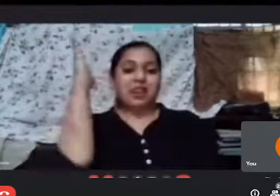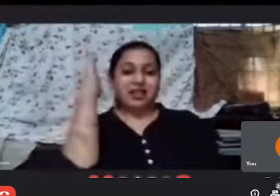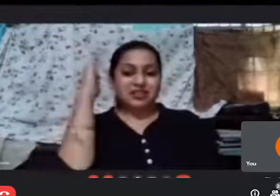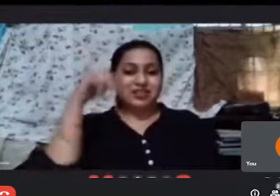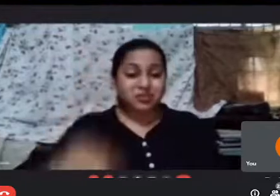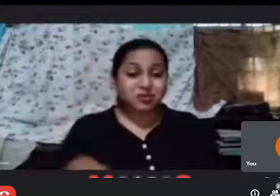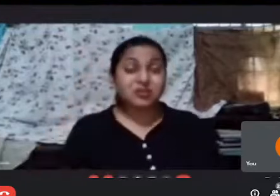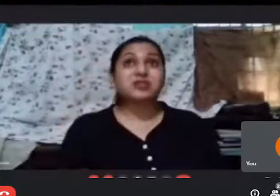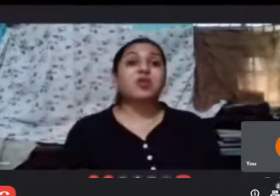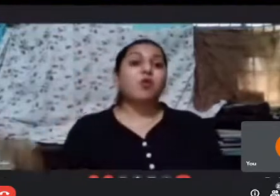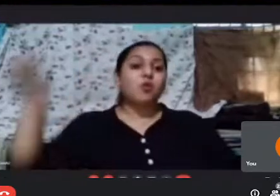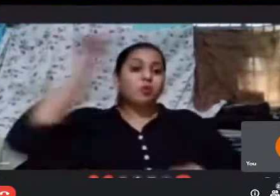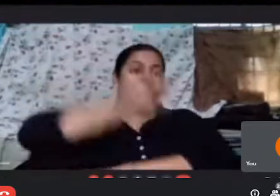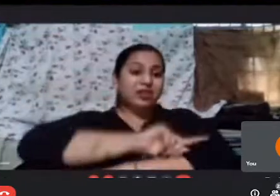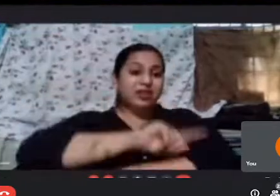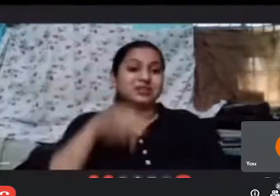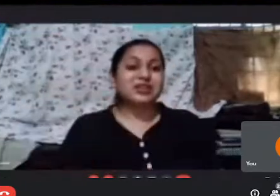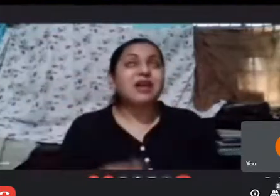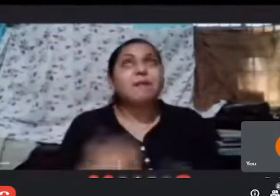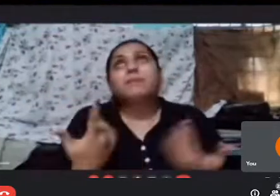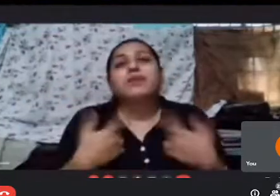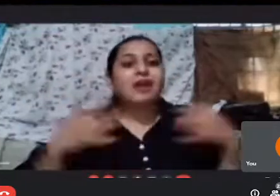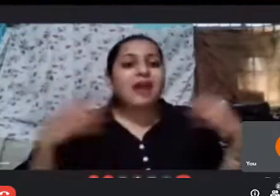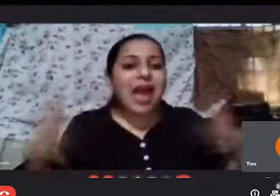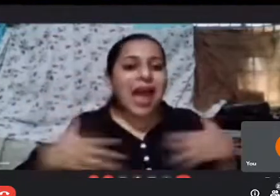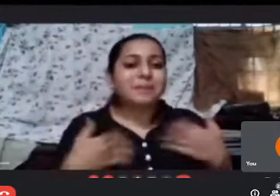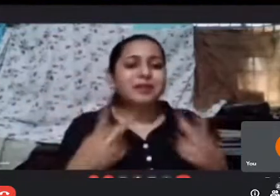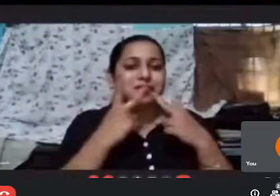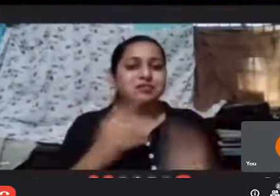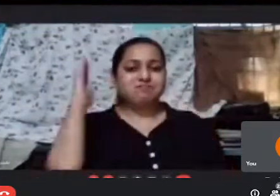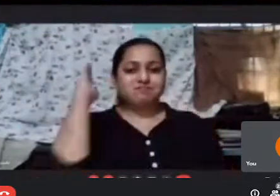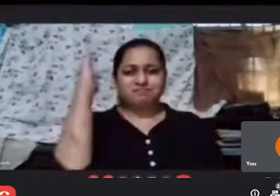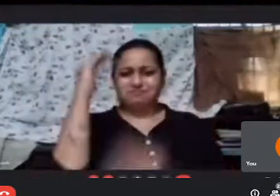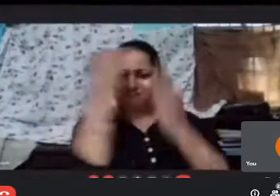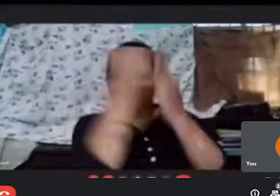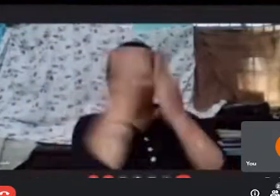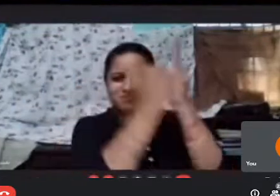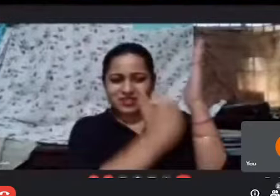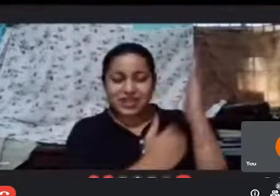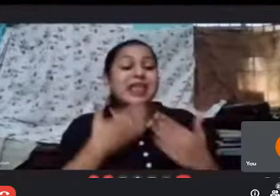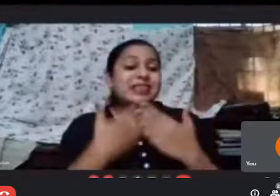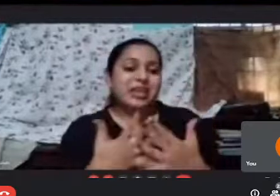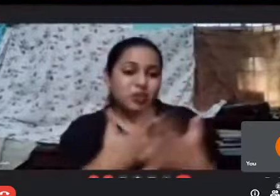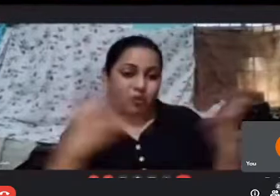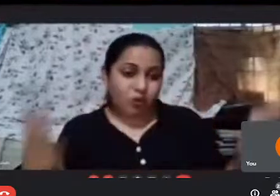53rd Foundation Day Lecture Series organized by Central Institute of Indian Languages, Mysore.